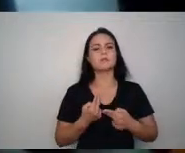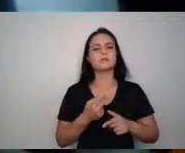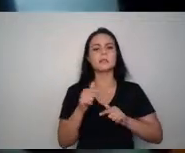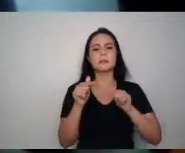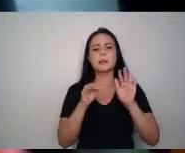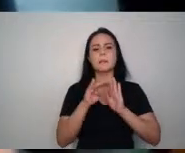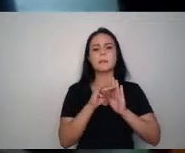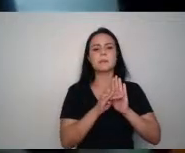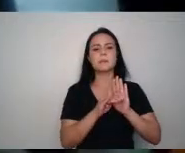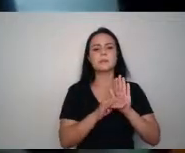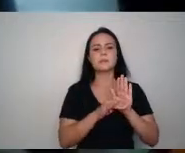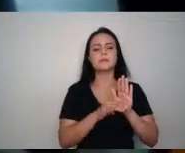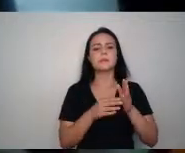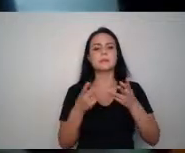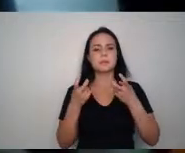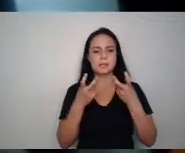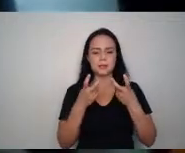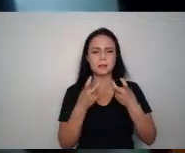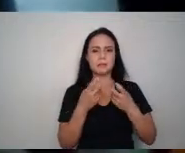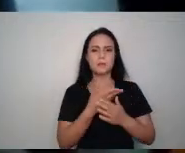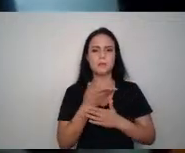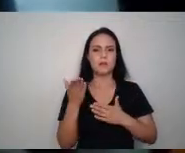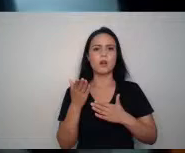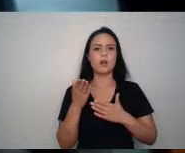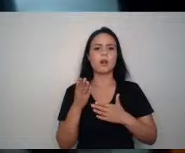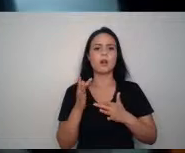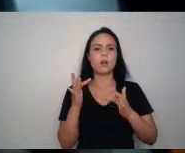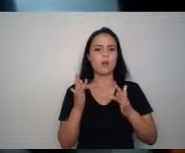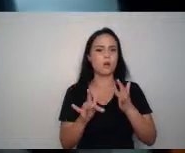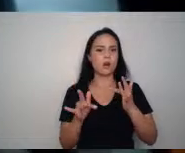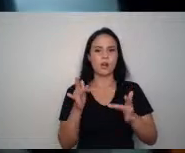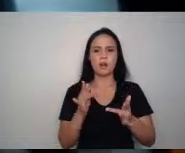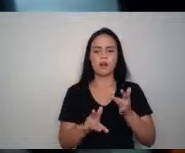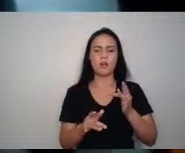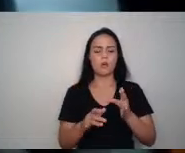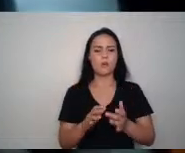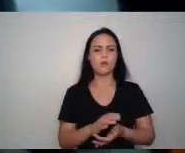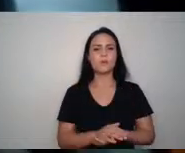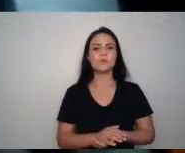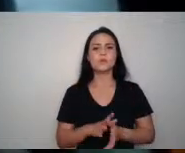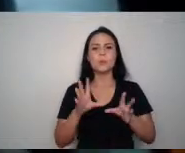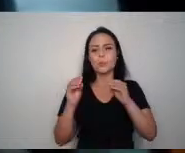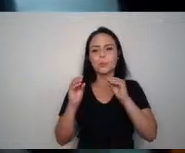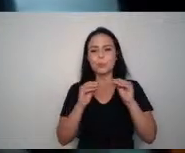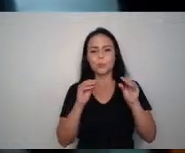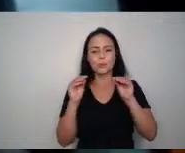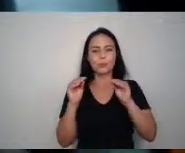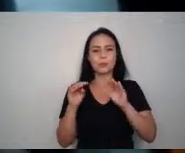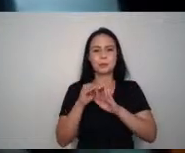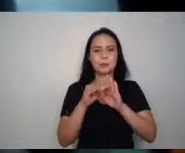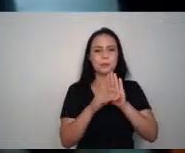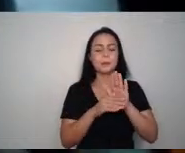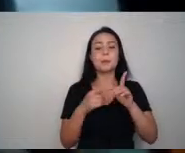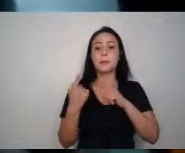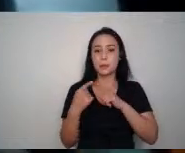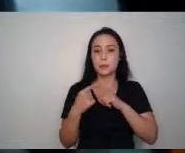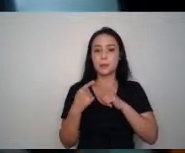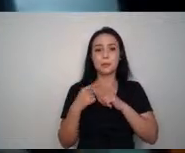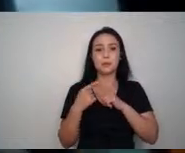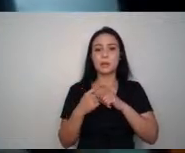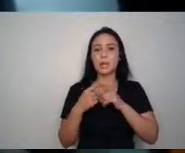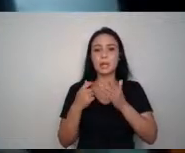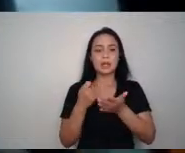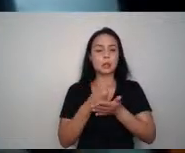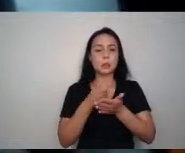turning of humans into things, right? And people who work in platforms realize this: you were disconnected, you were deactivated from the